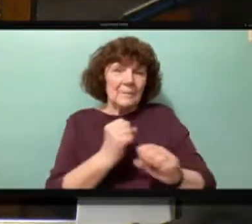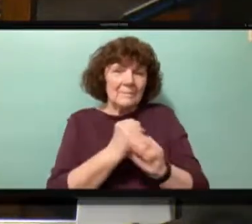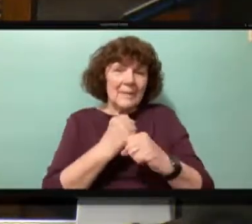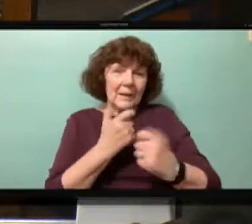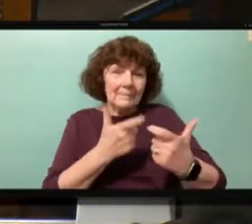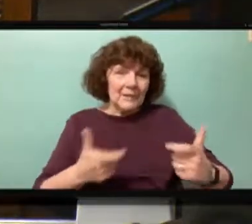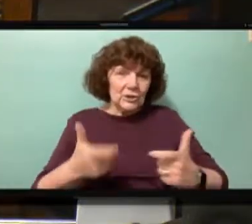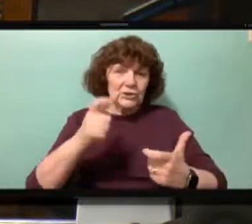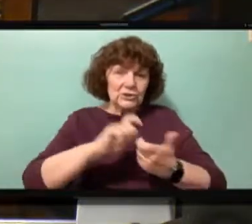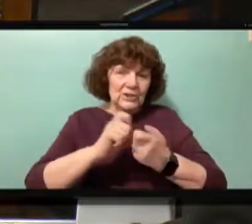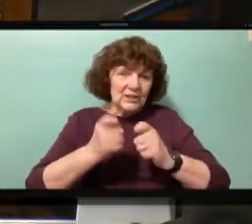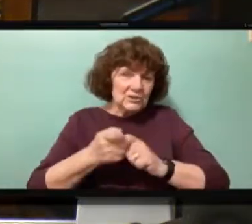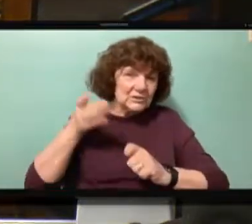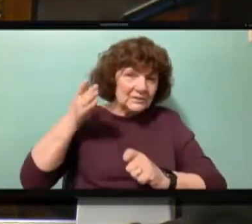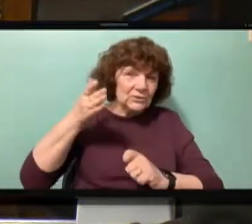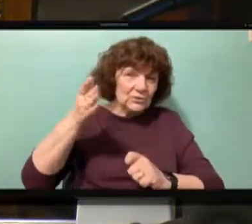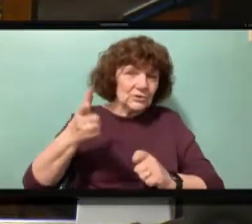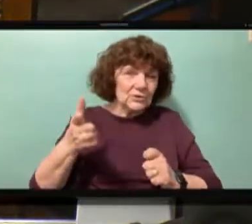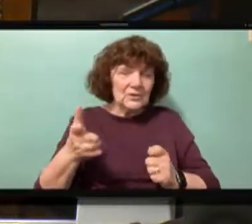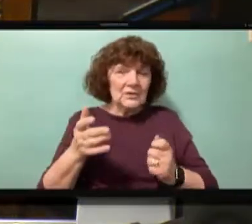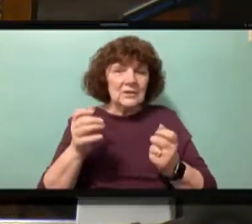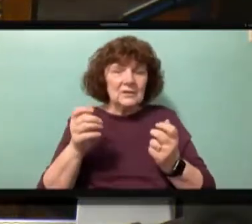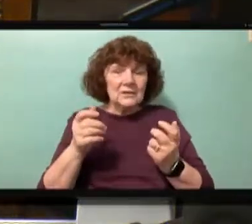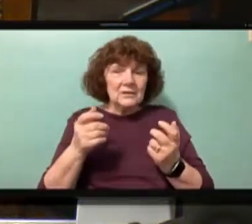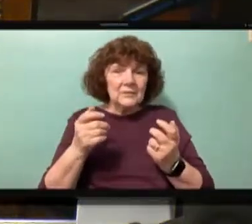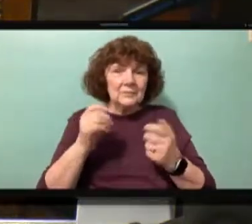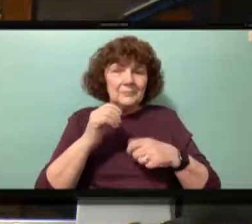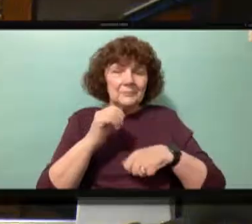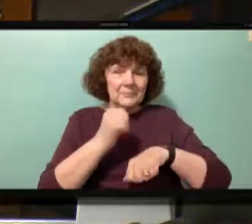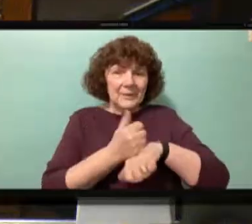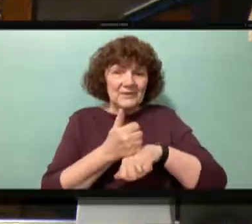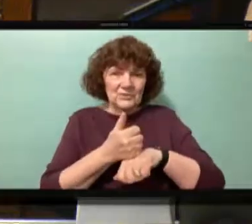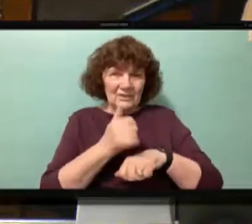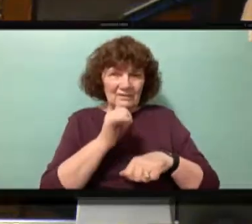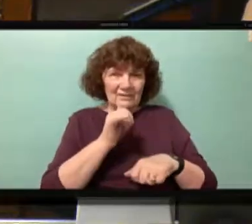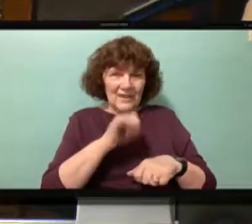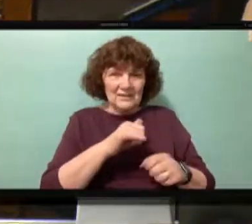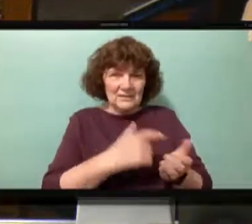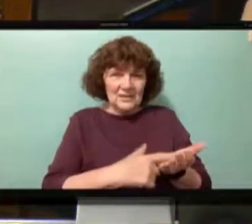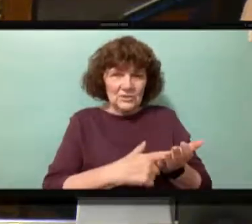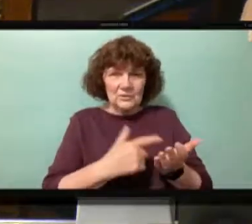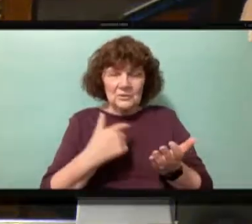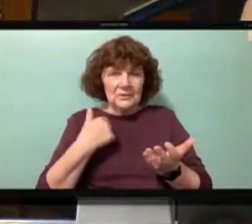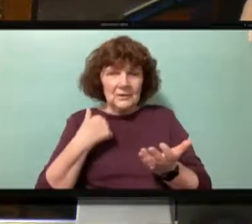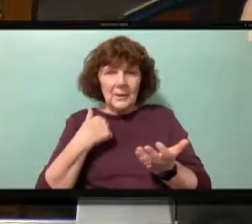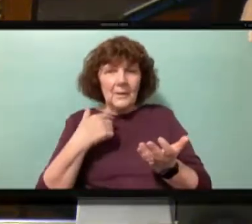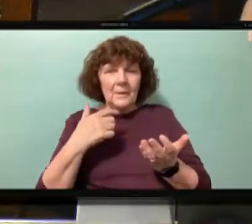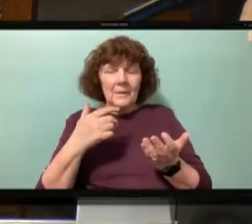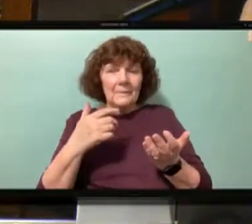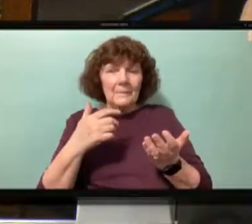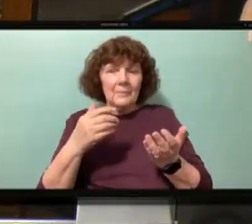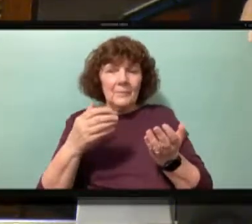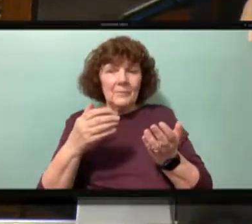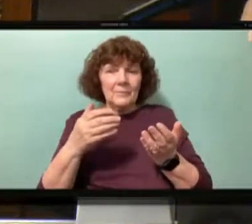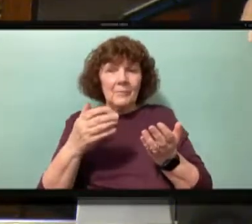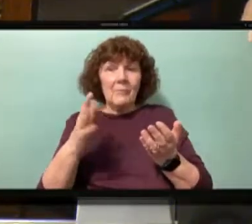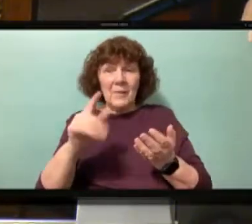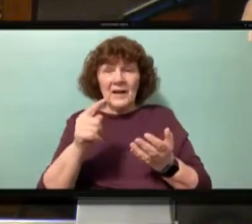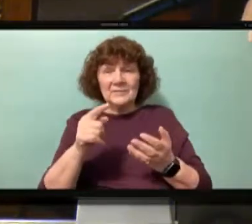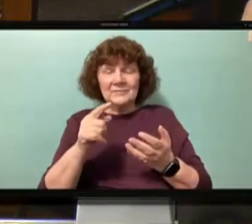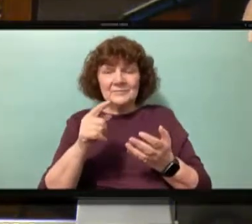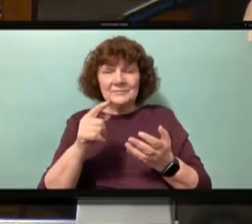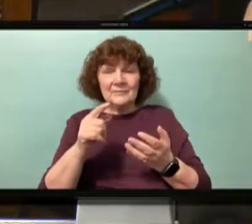know, glean from this and make in an overarching way. But as it comes to us, you know,